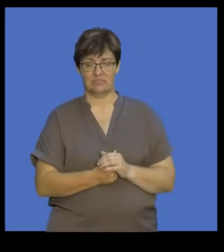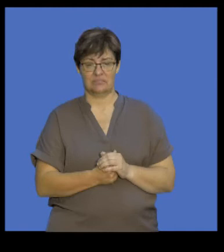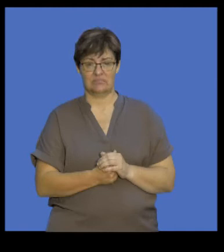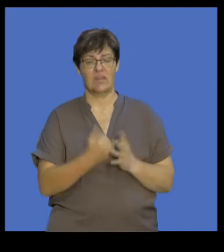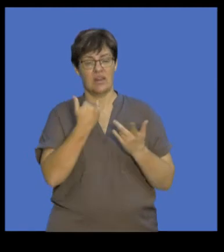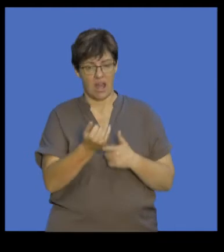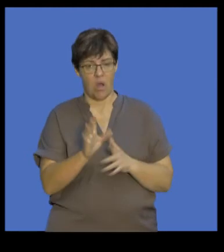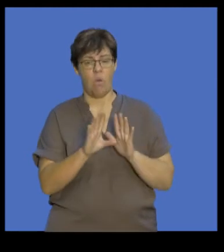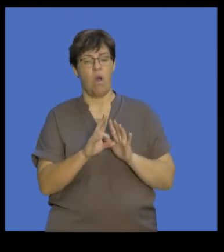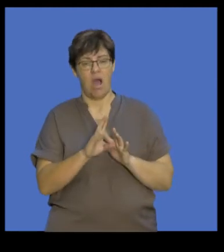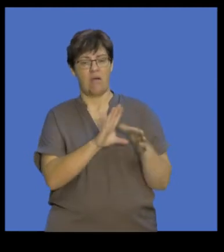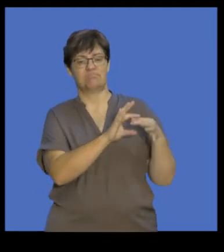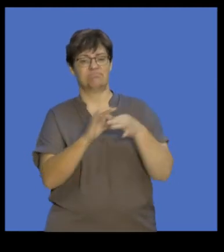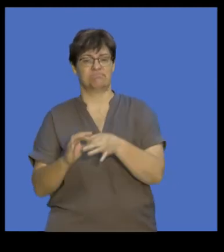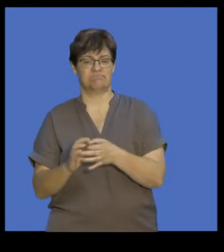we can now relate